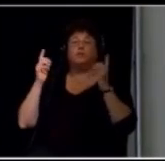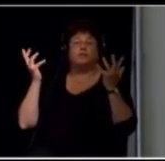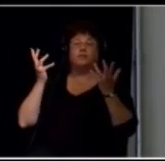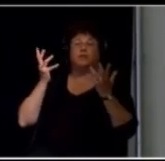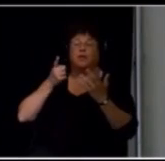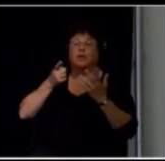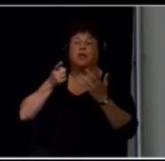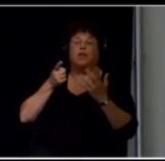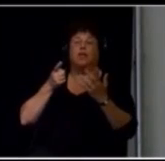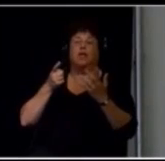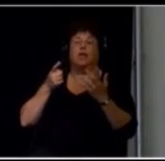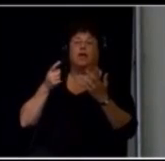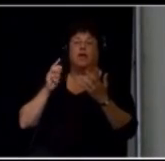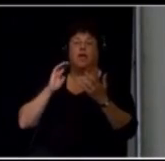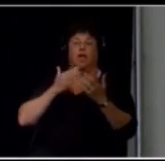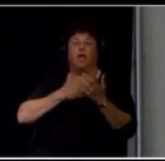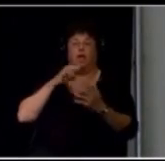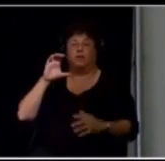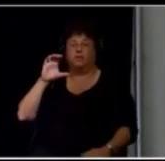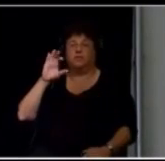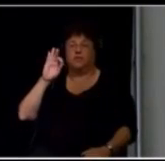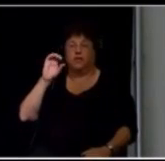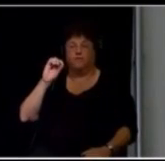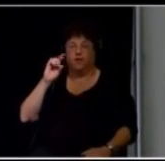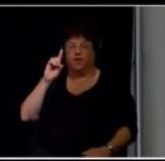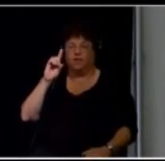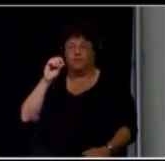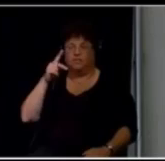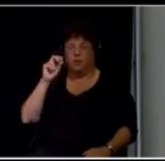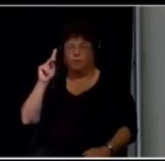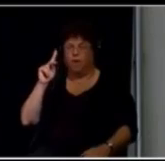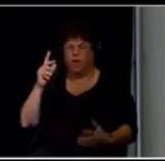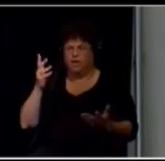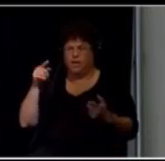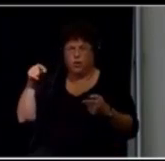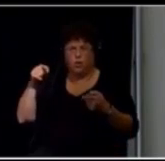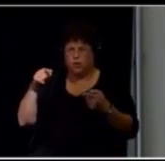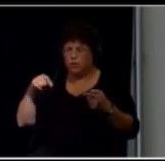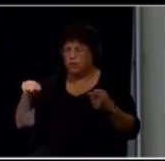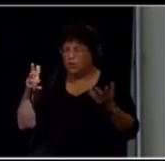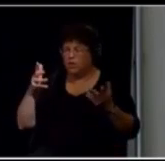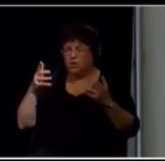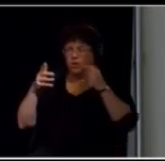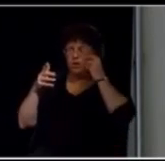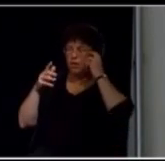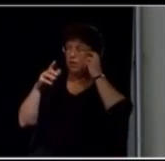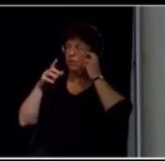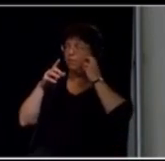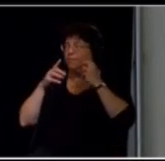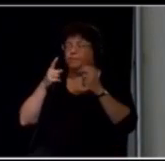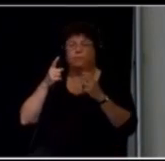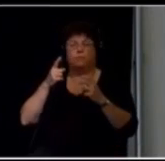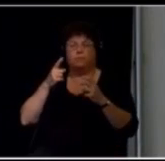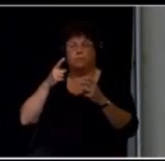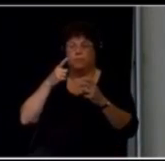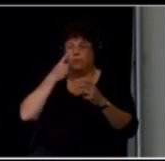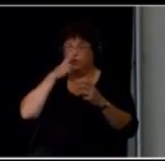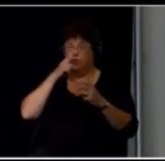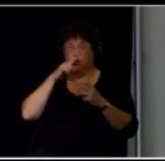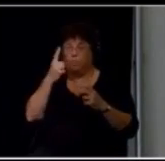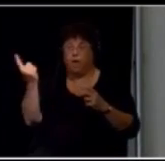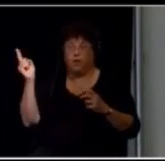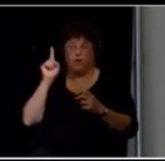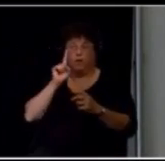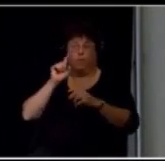that our CFO, Deepak Huja. Deepak, are you right here? Would you mind coming